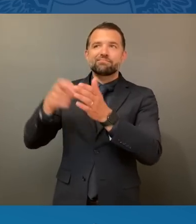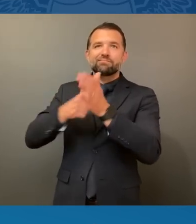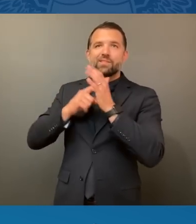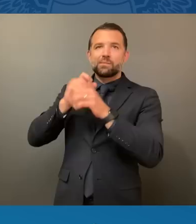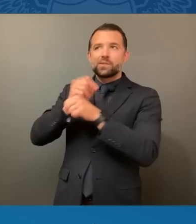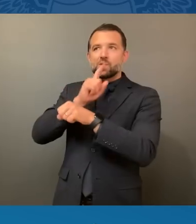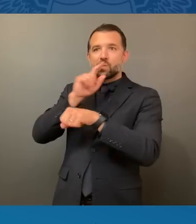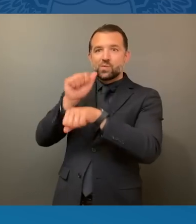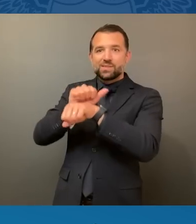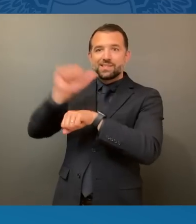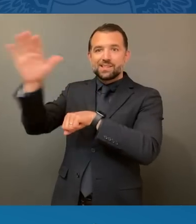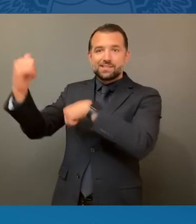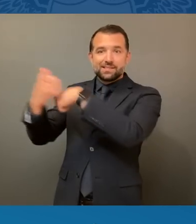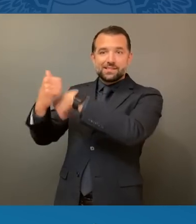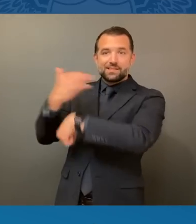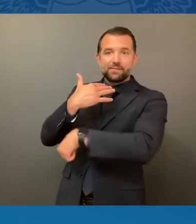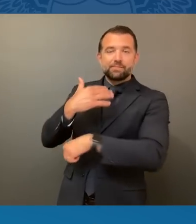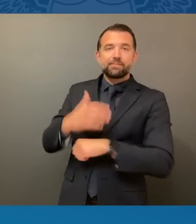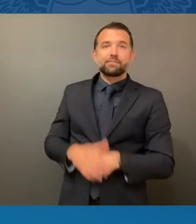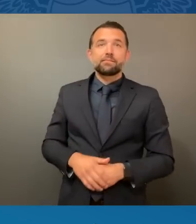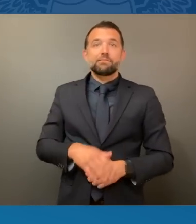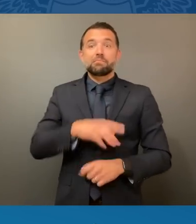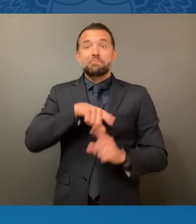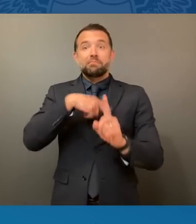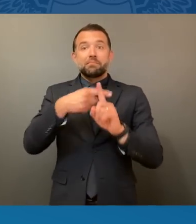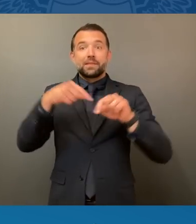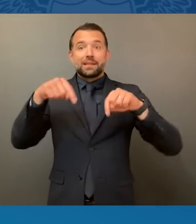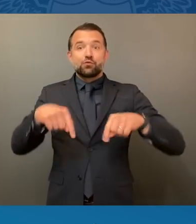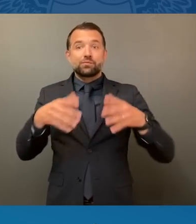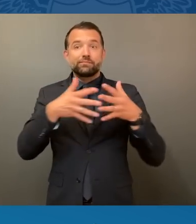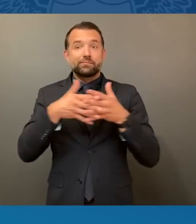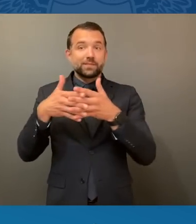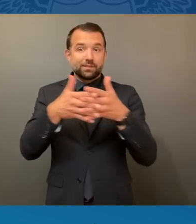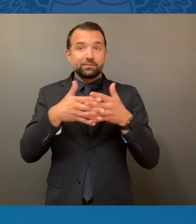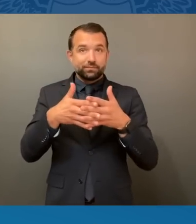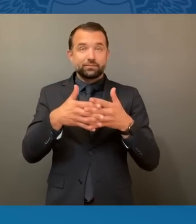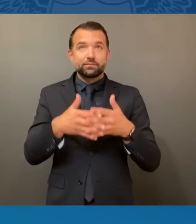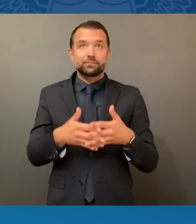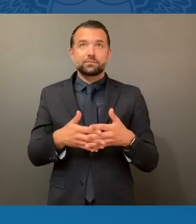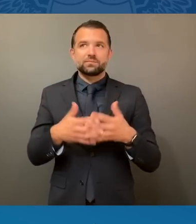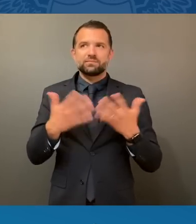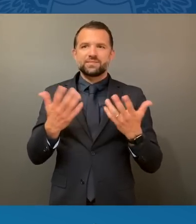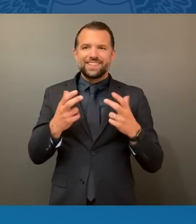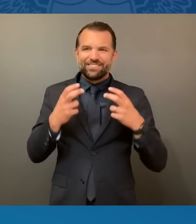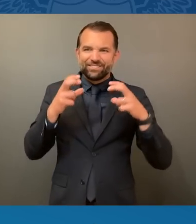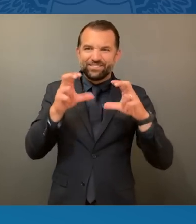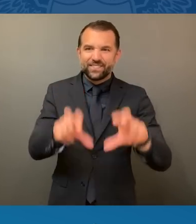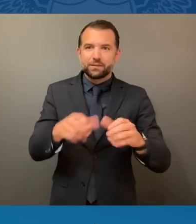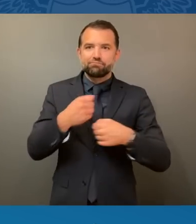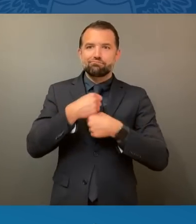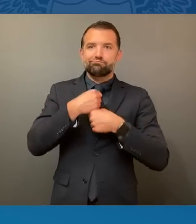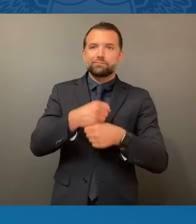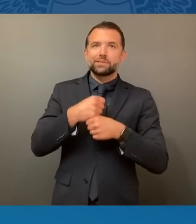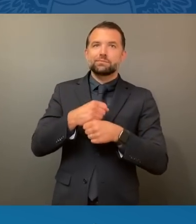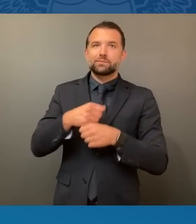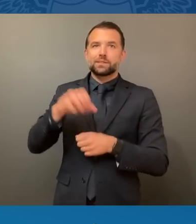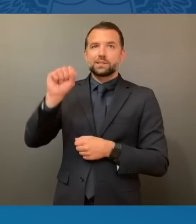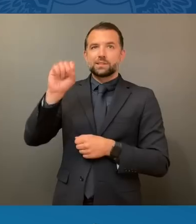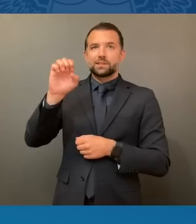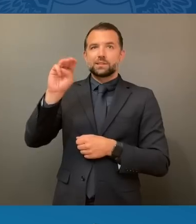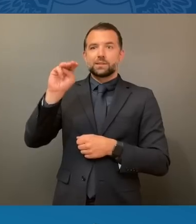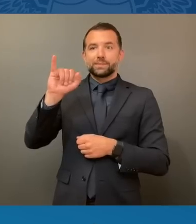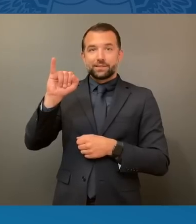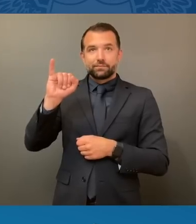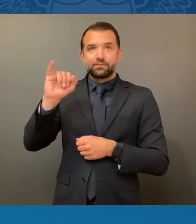in U.S. manufacturing around things like semiconductor chips. We are, as a result of the investment that we're making in a clean